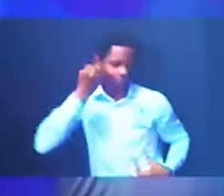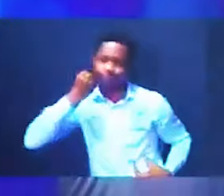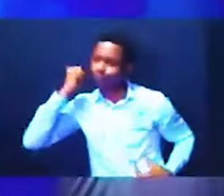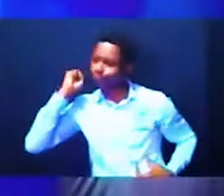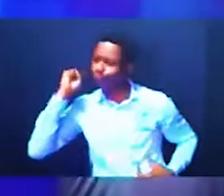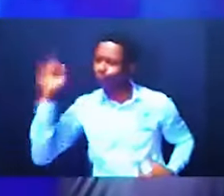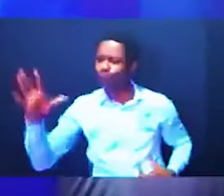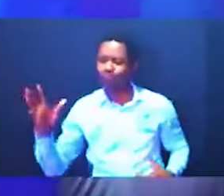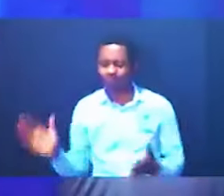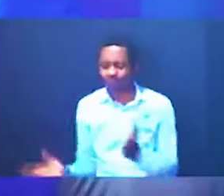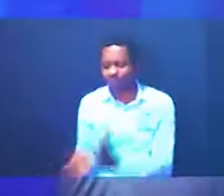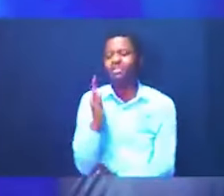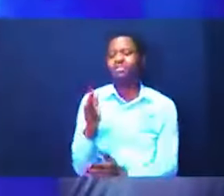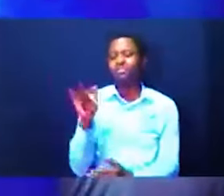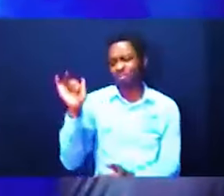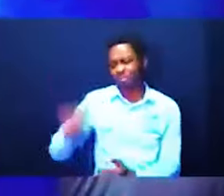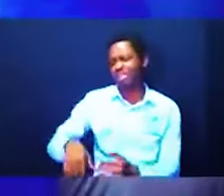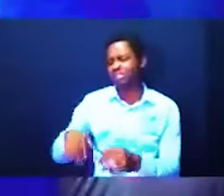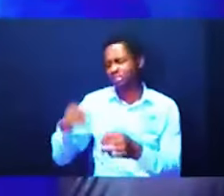your heart.